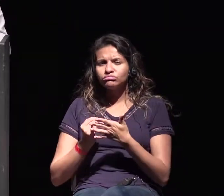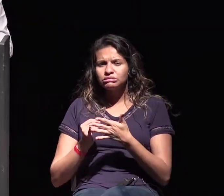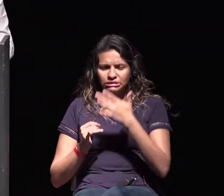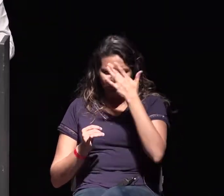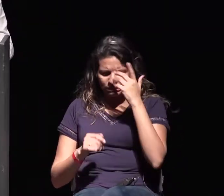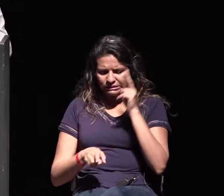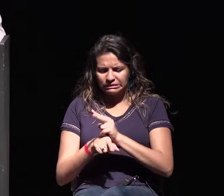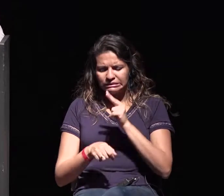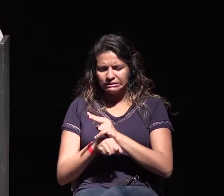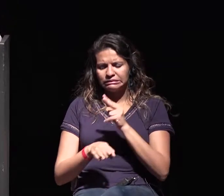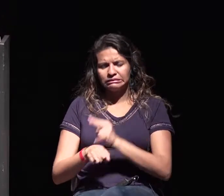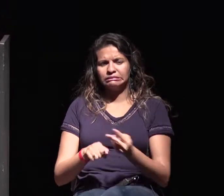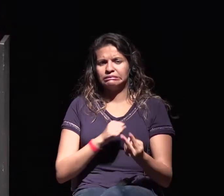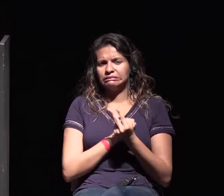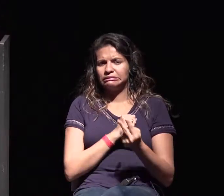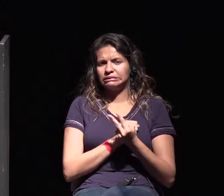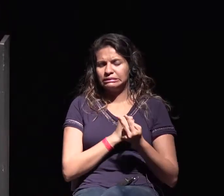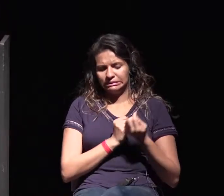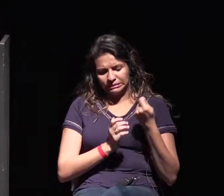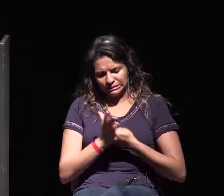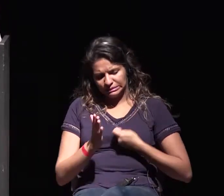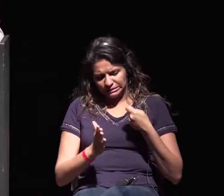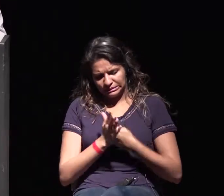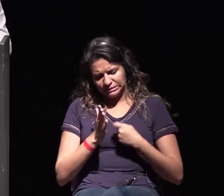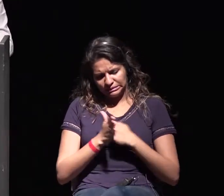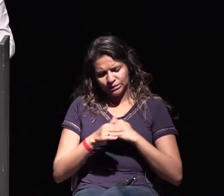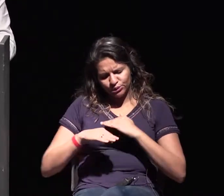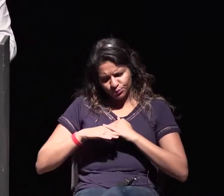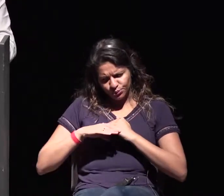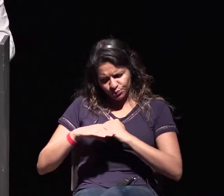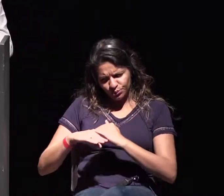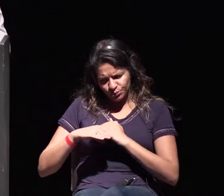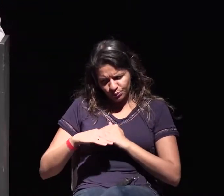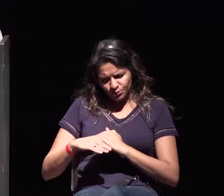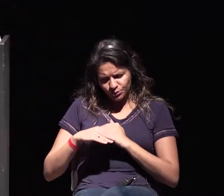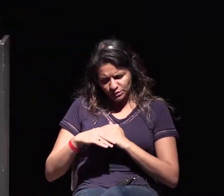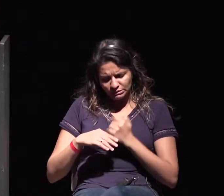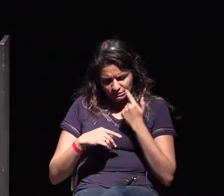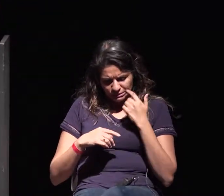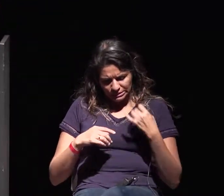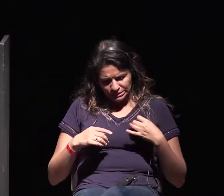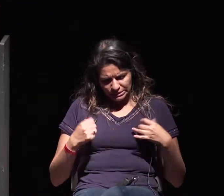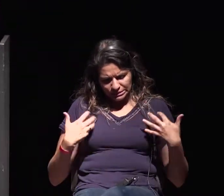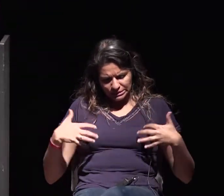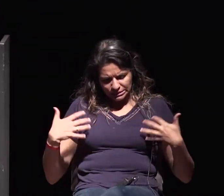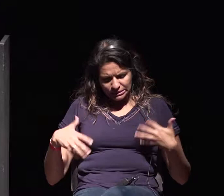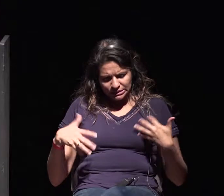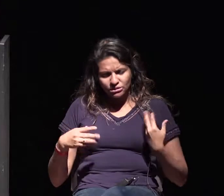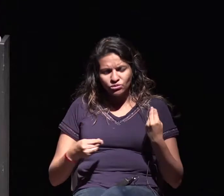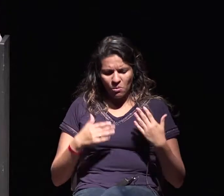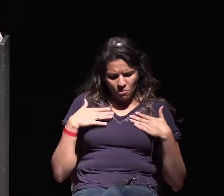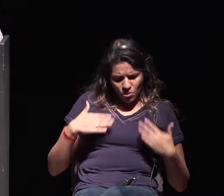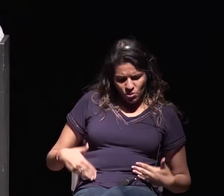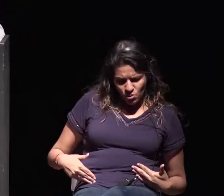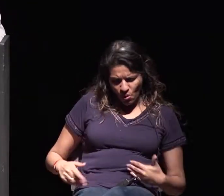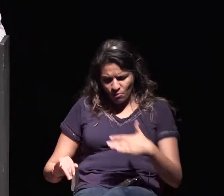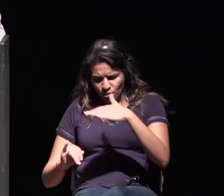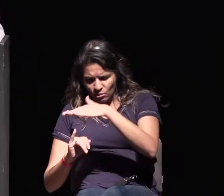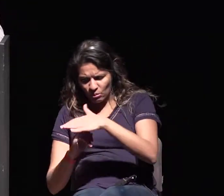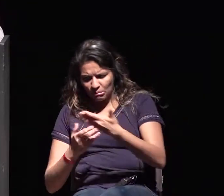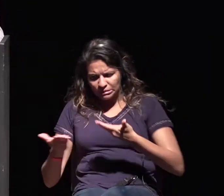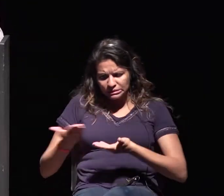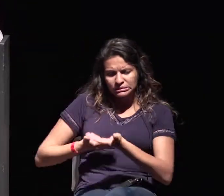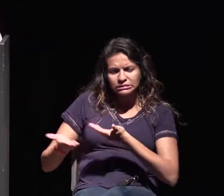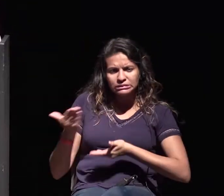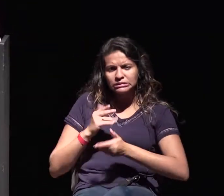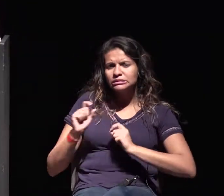so much? What is the relationship between these bodies and their temporary host? The concept of a